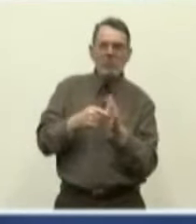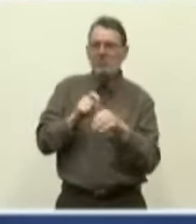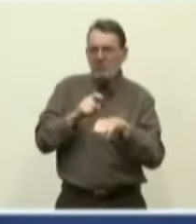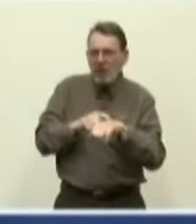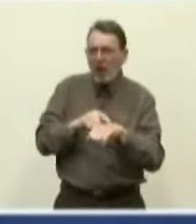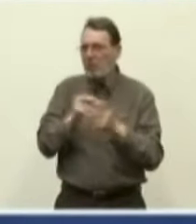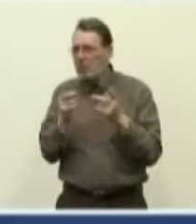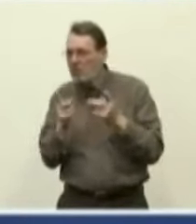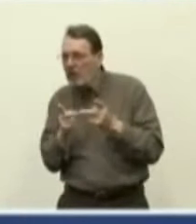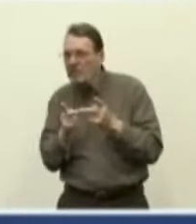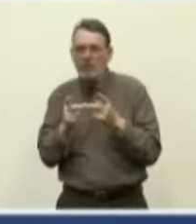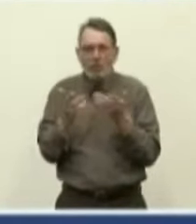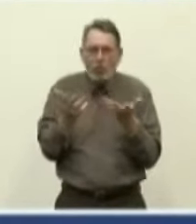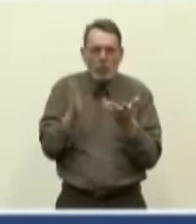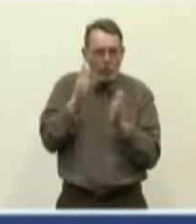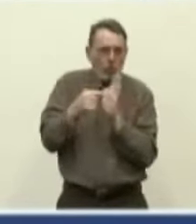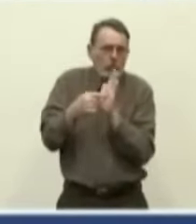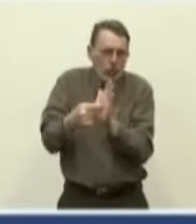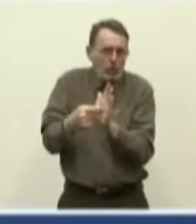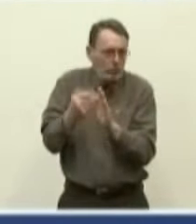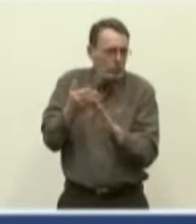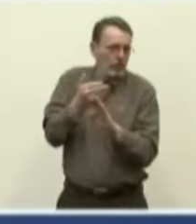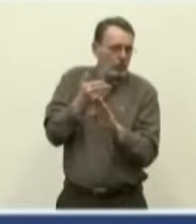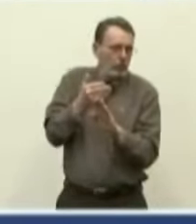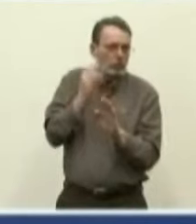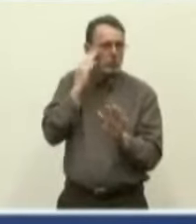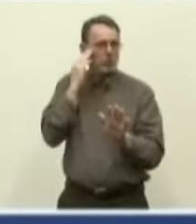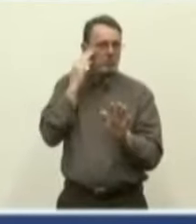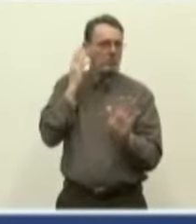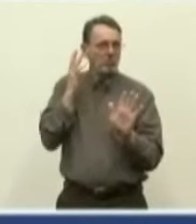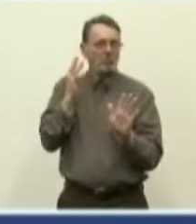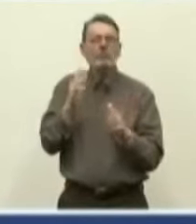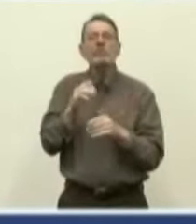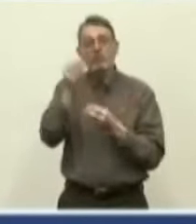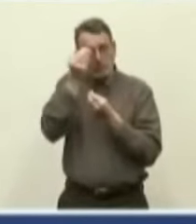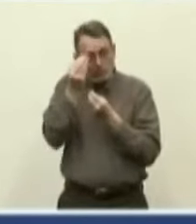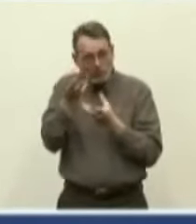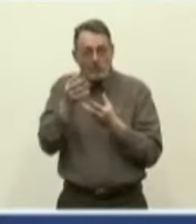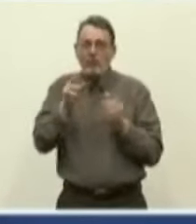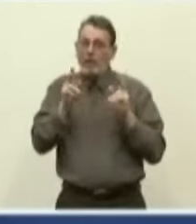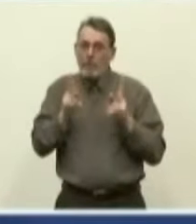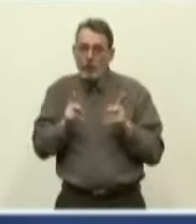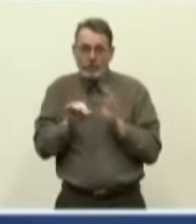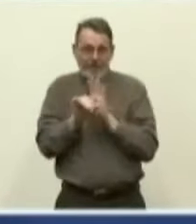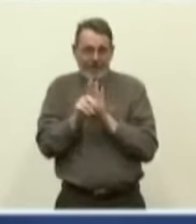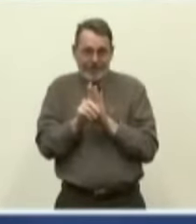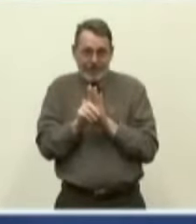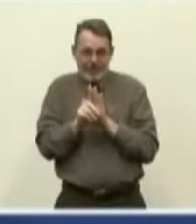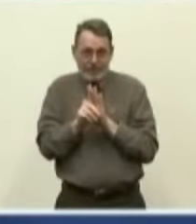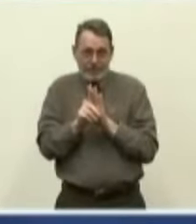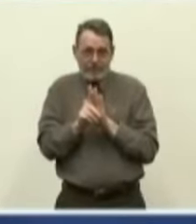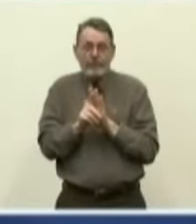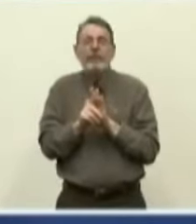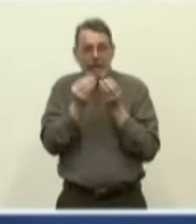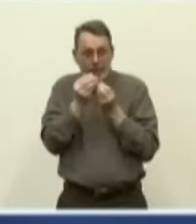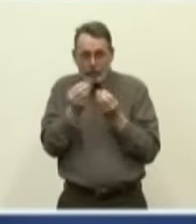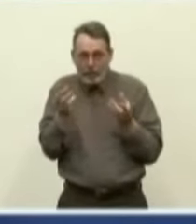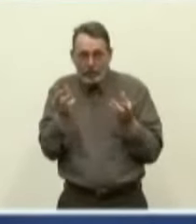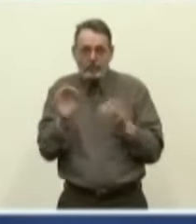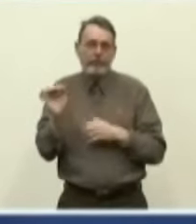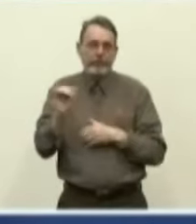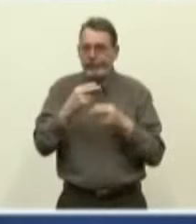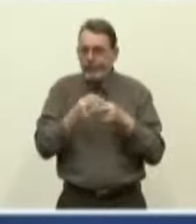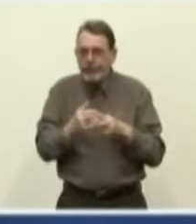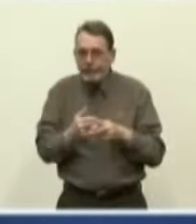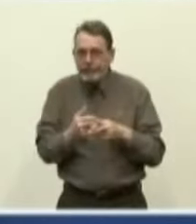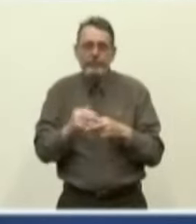of the content about to be shown. Please be advised that personal identifying information such as